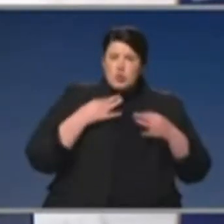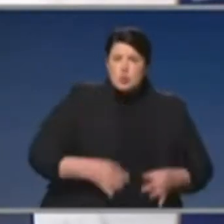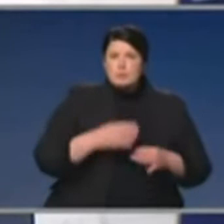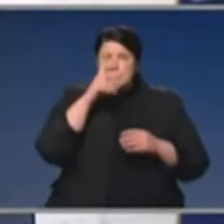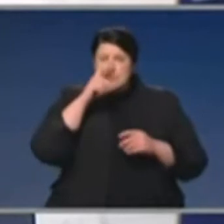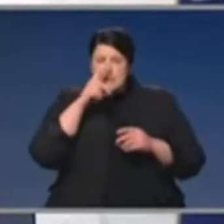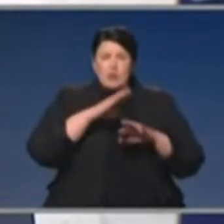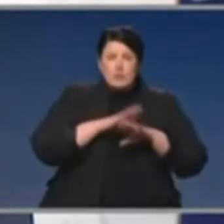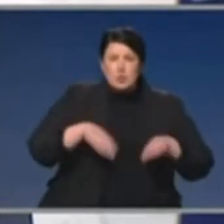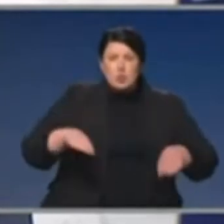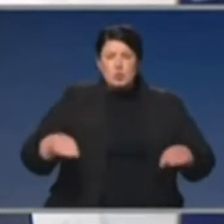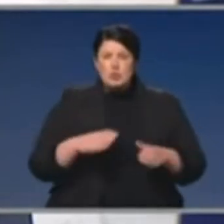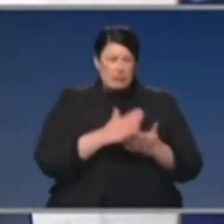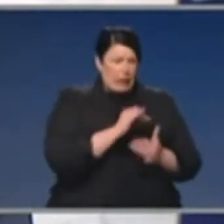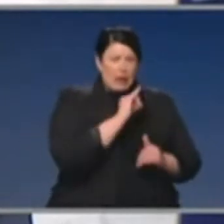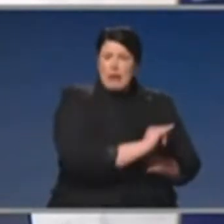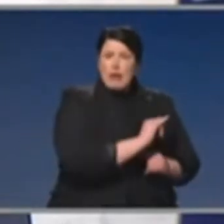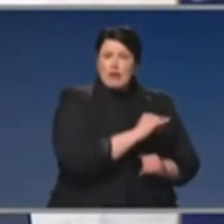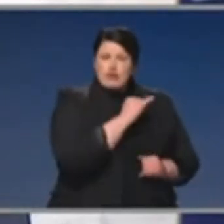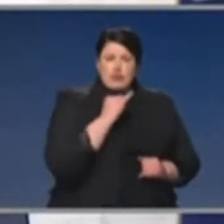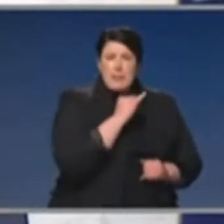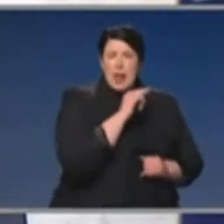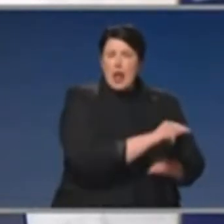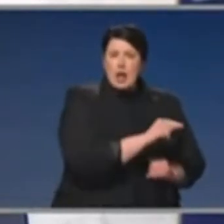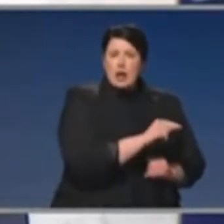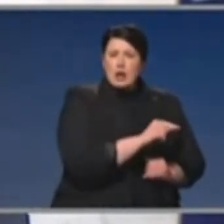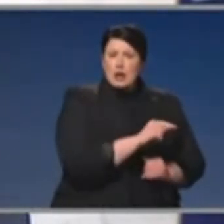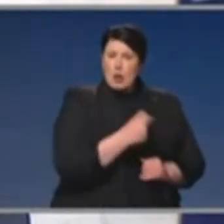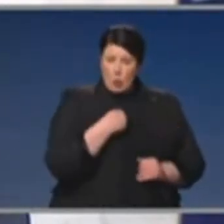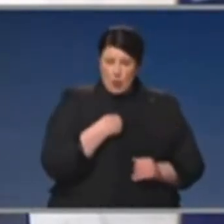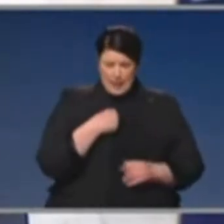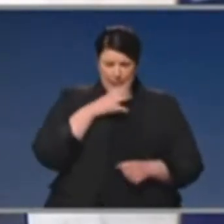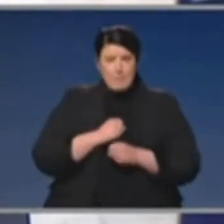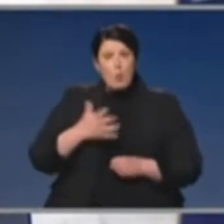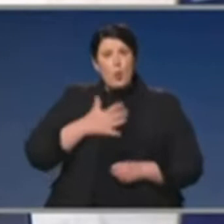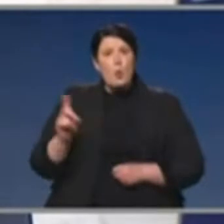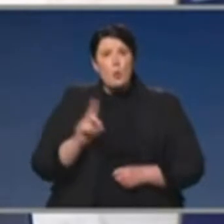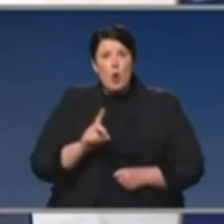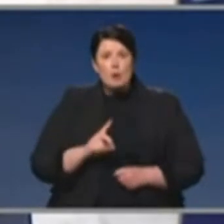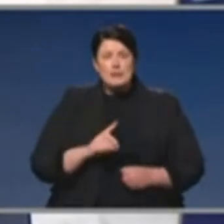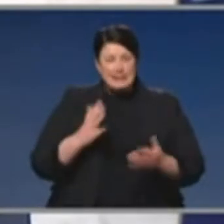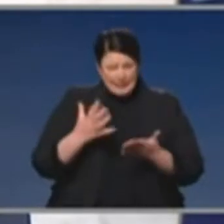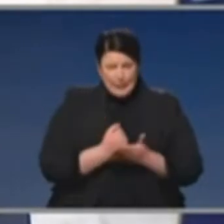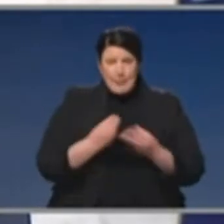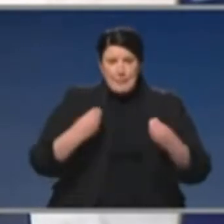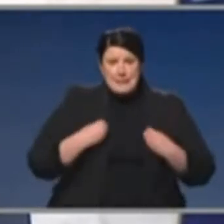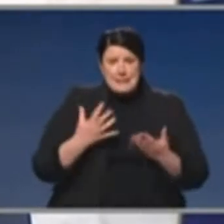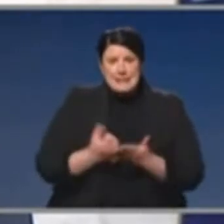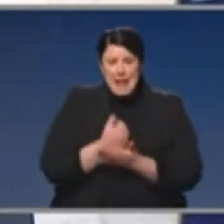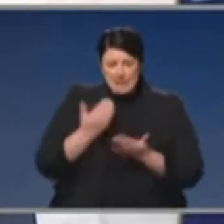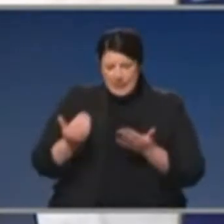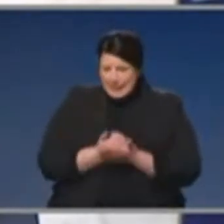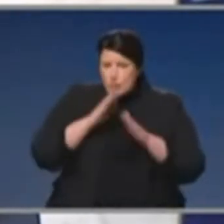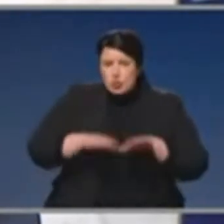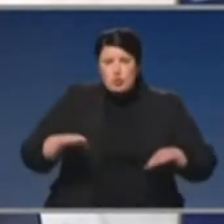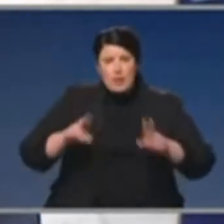sure that people hear a very clear message that the government is determined to keep our kids safe, to keep small businesses safe, to make sure that if there is